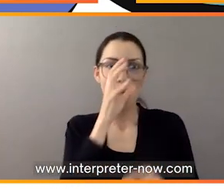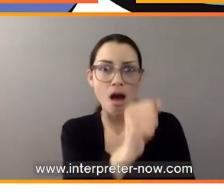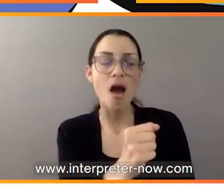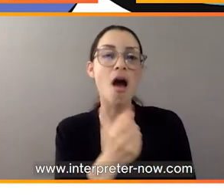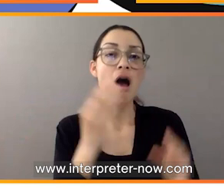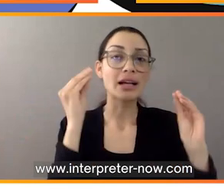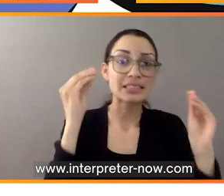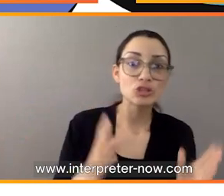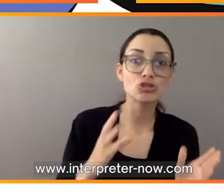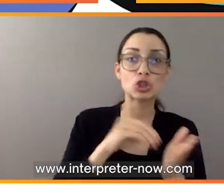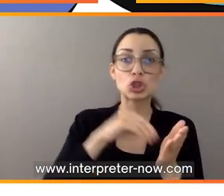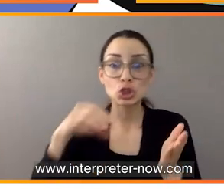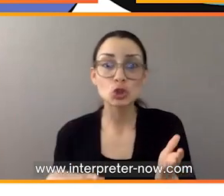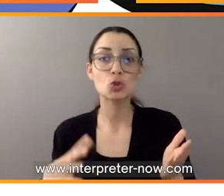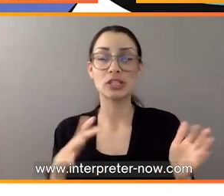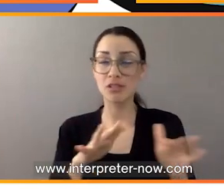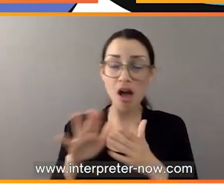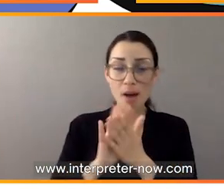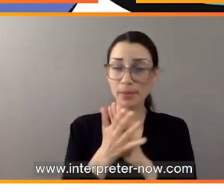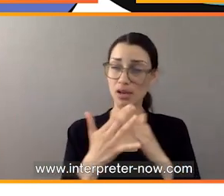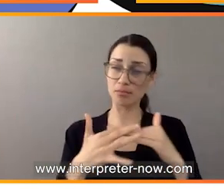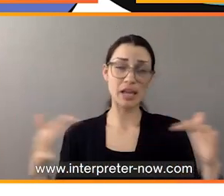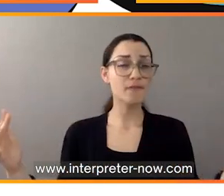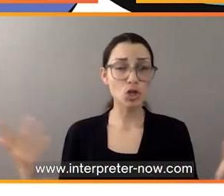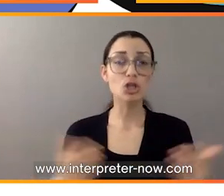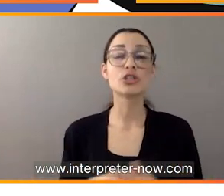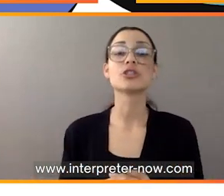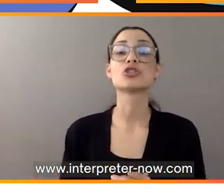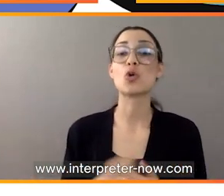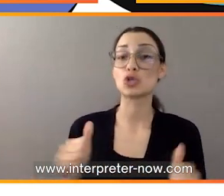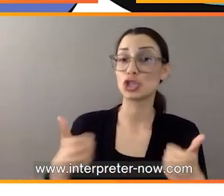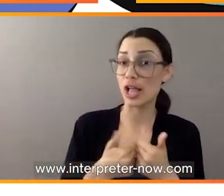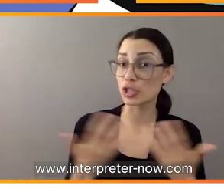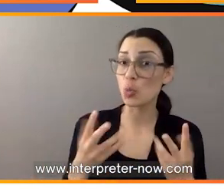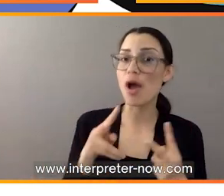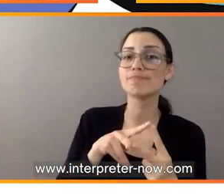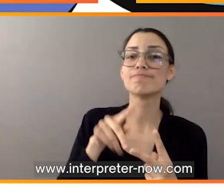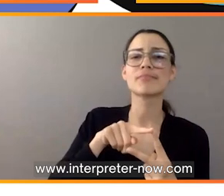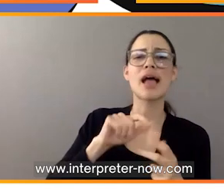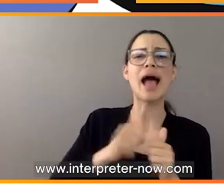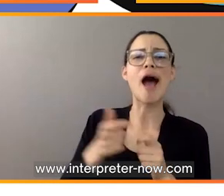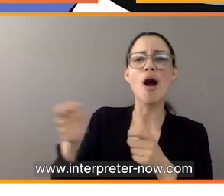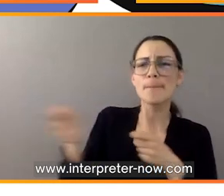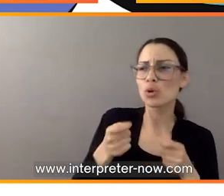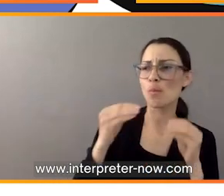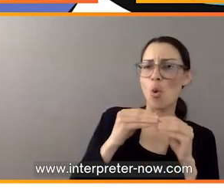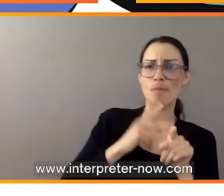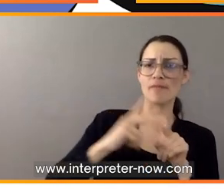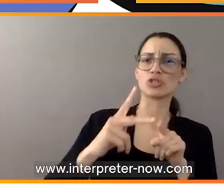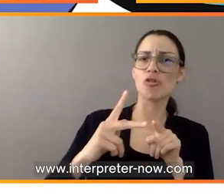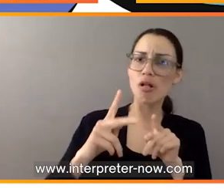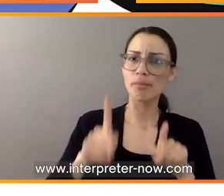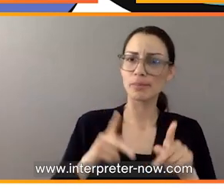bring more professional capability so the organization can grow quickly? But then secondly, how do you create a culture that supports